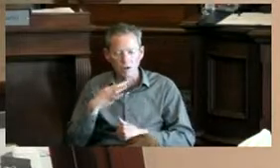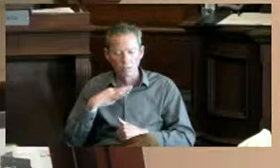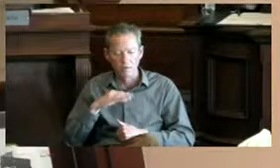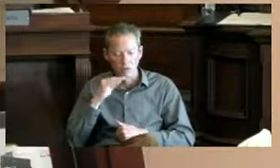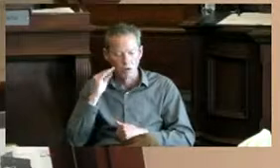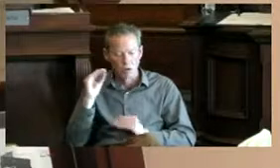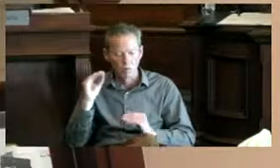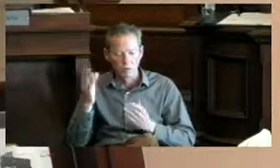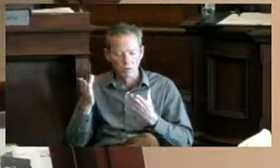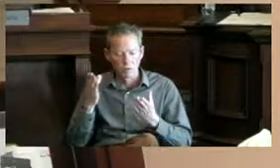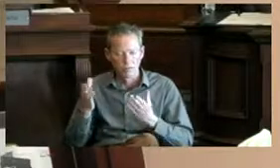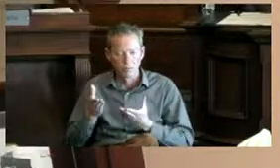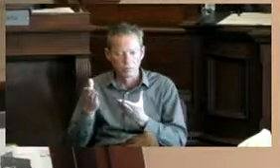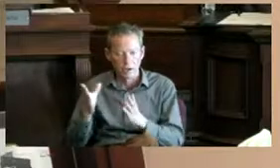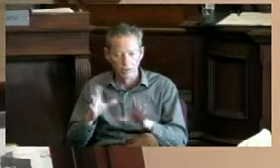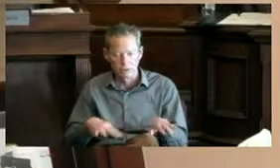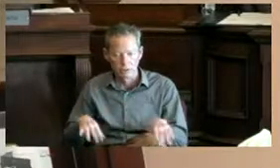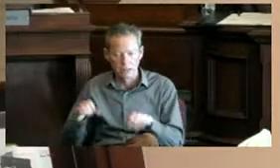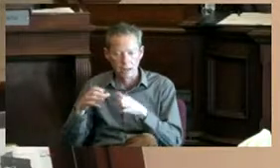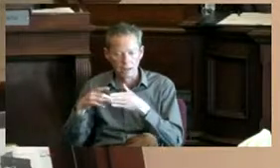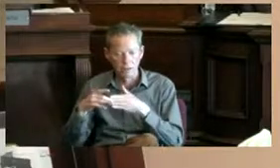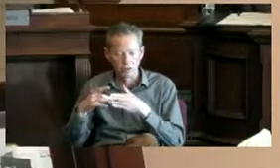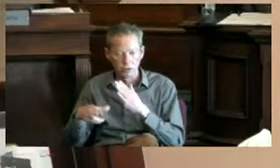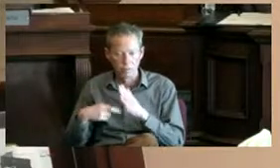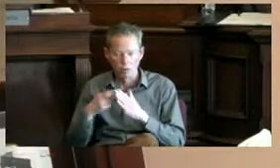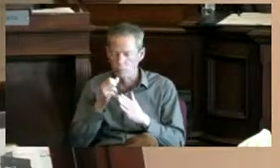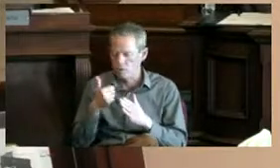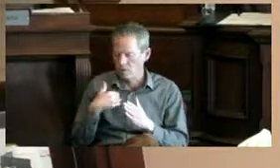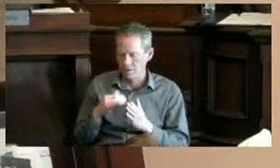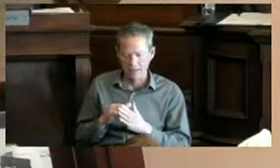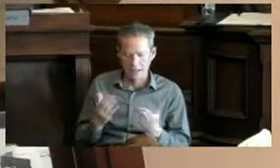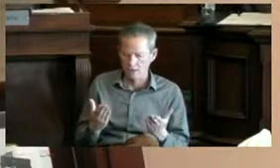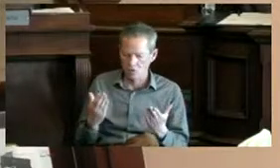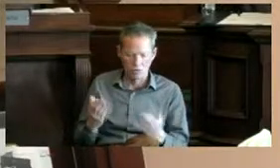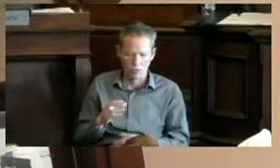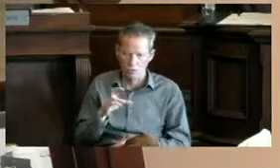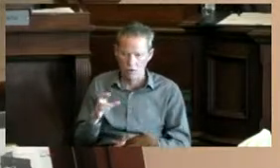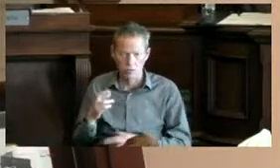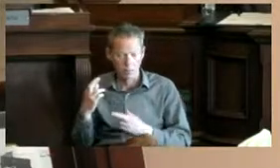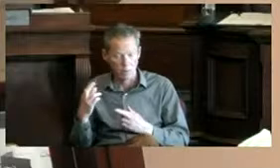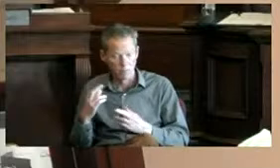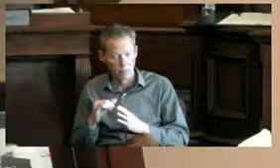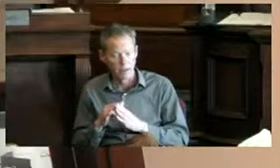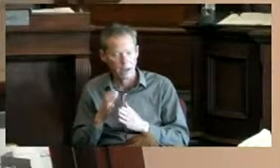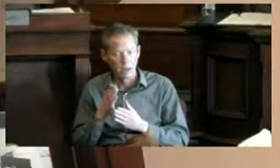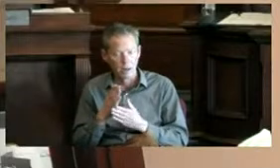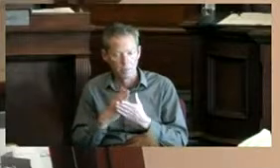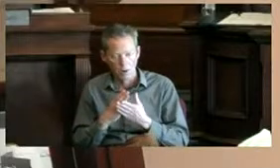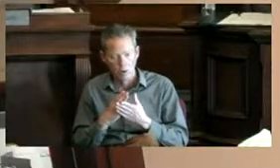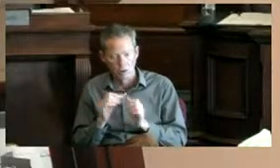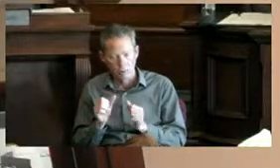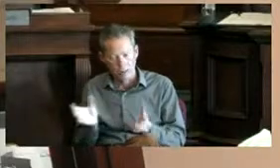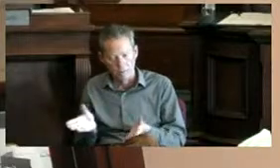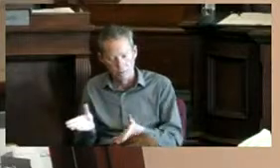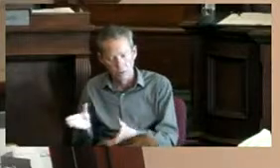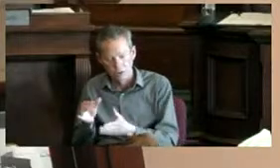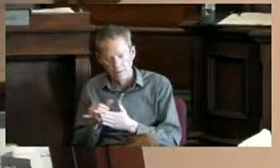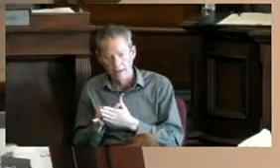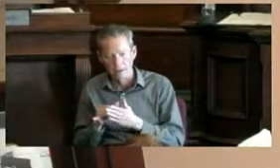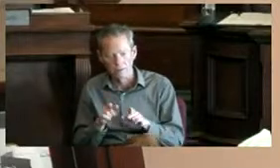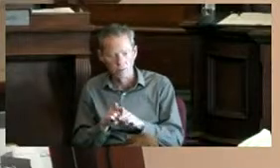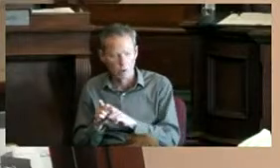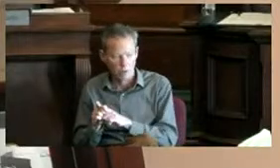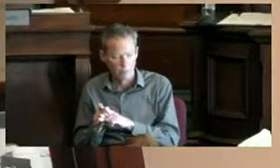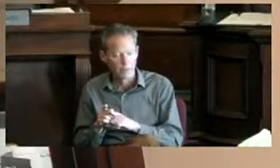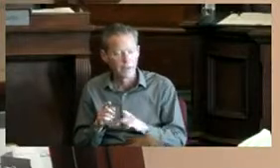service providers, has taken a leadership role that I just don't think we have here. And I'm hopeful that part of the strategic plan can be pushing on that a little bit as